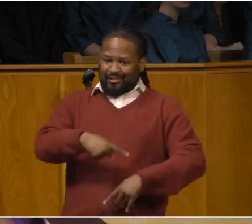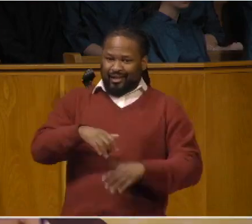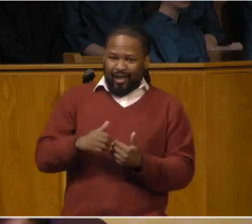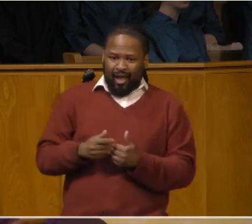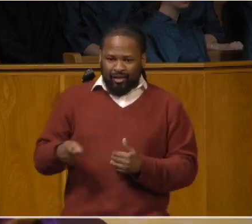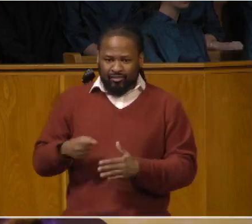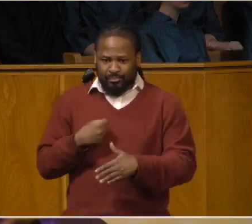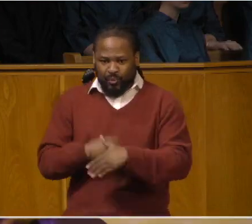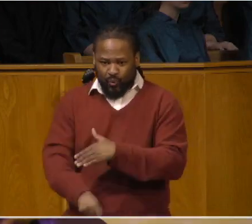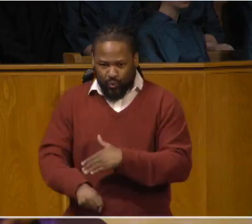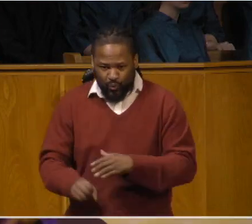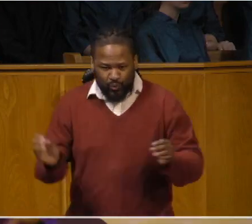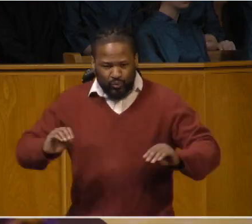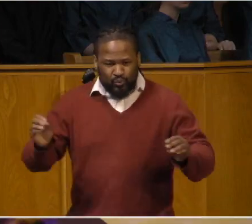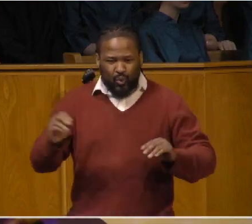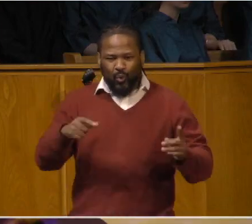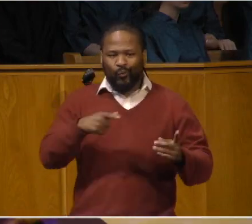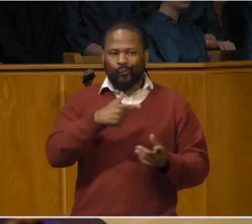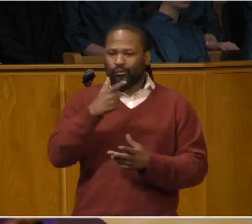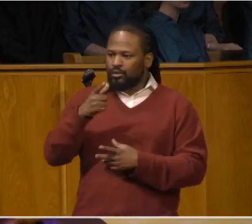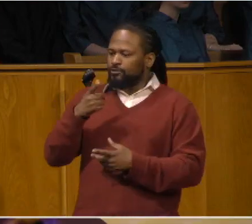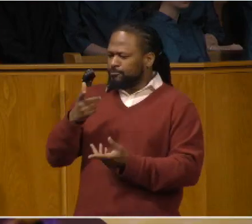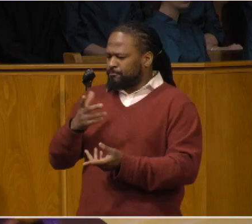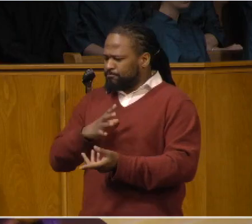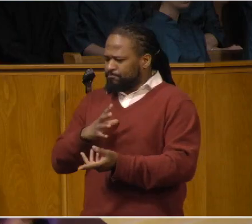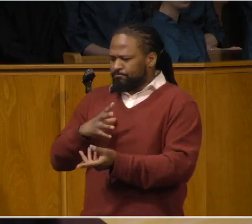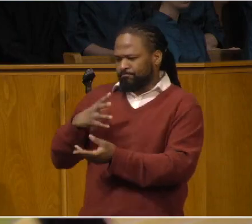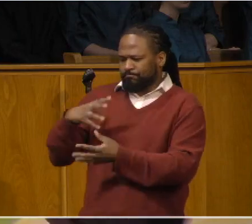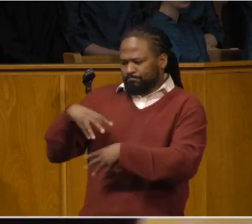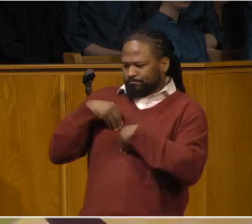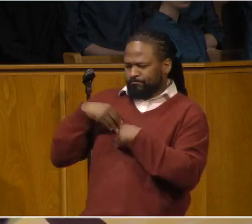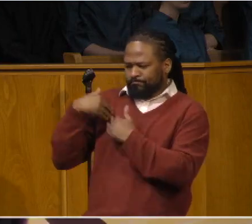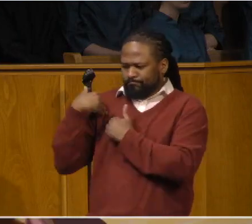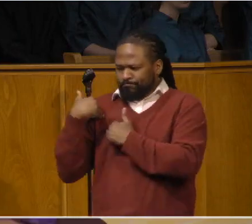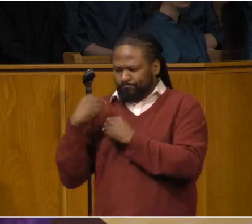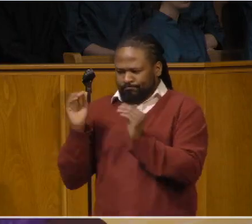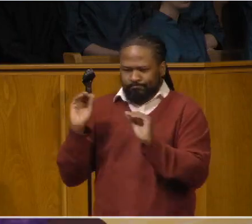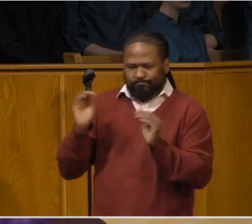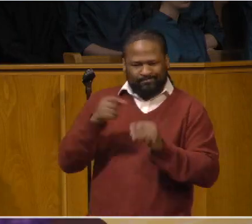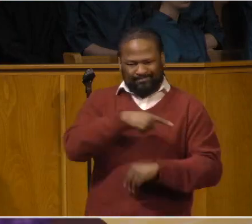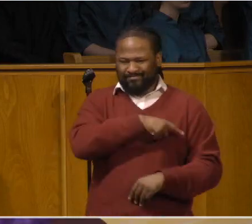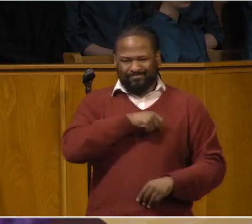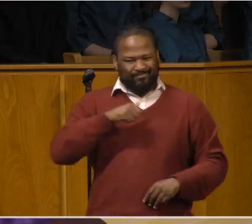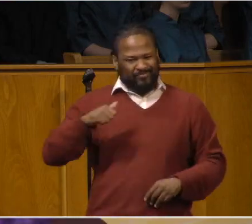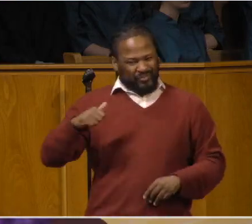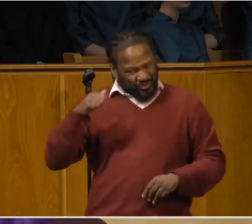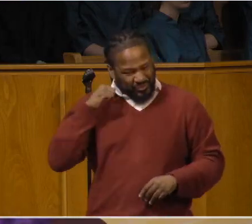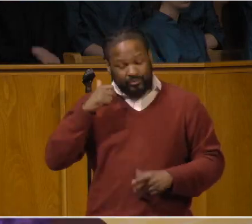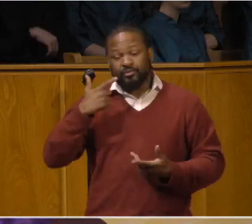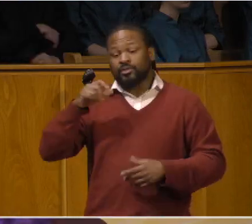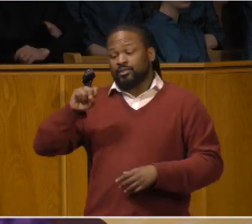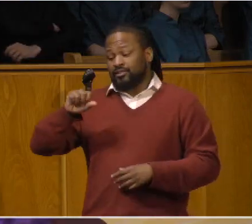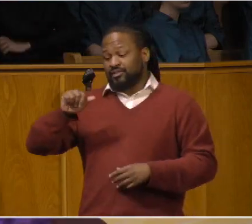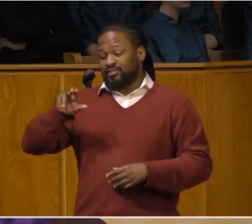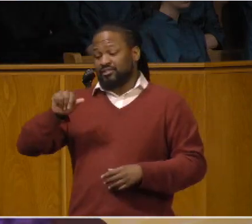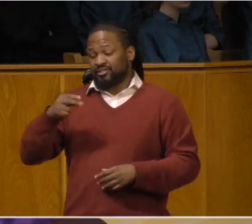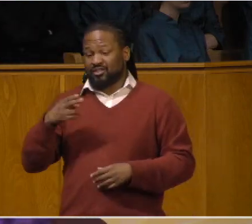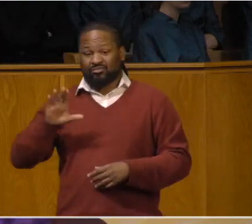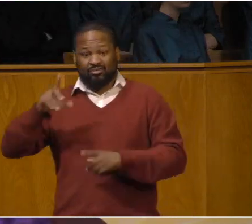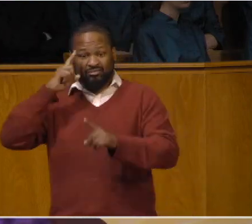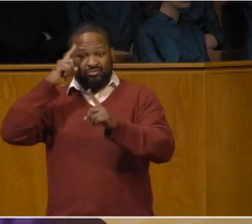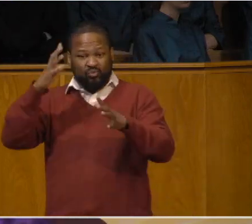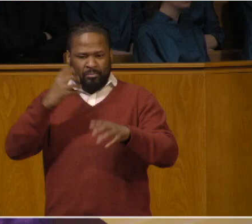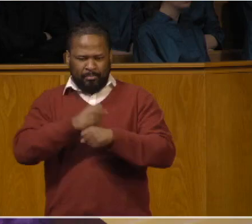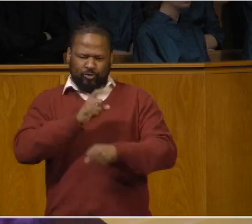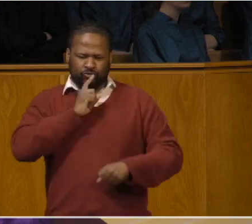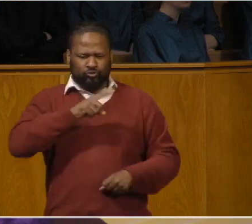born. No accountability whatsoever. Sarah wants to make sure Hagar knows her place. She also